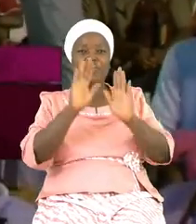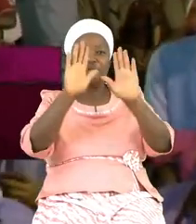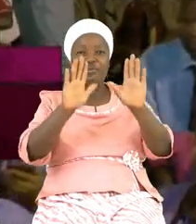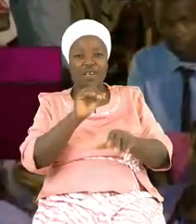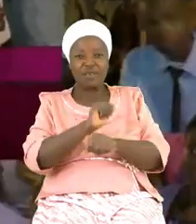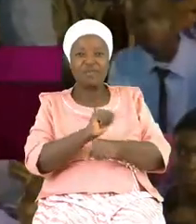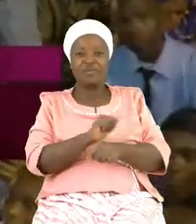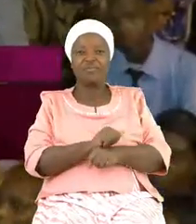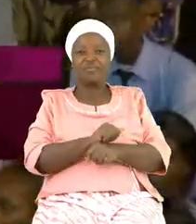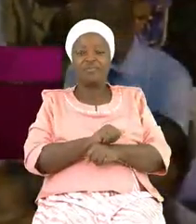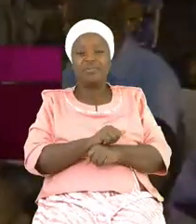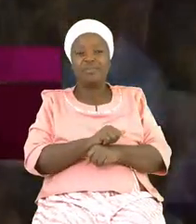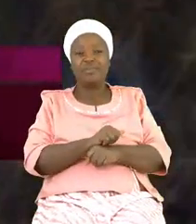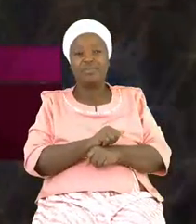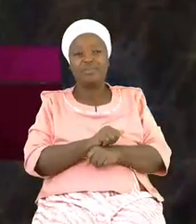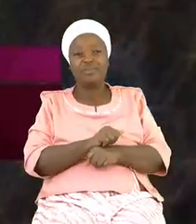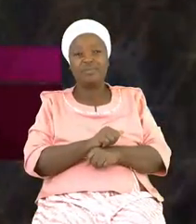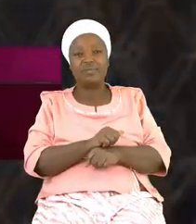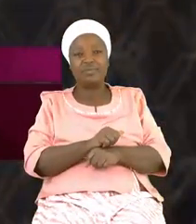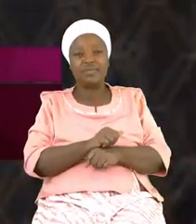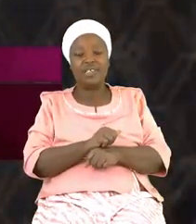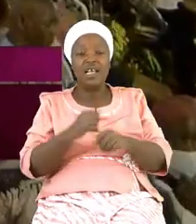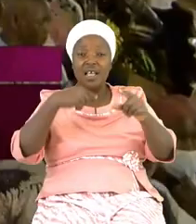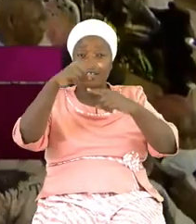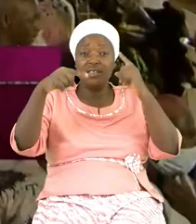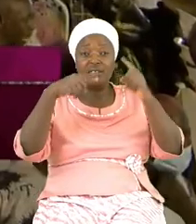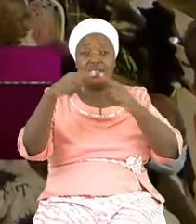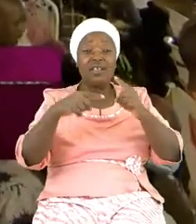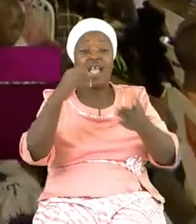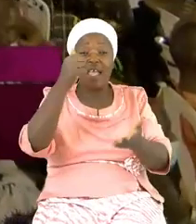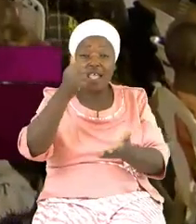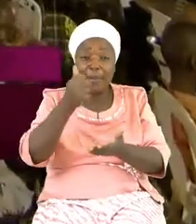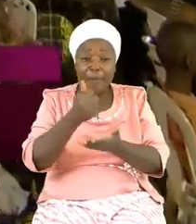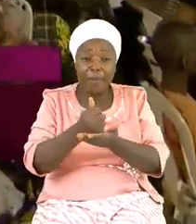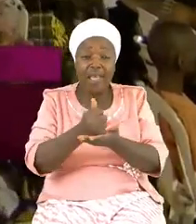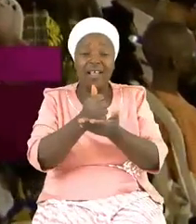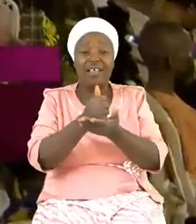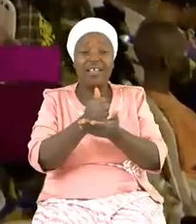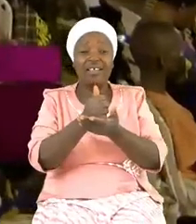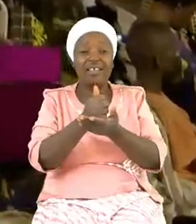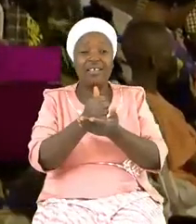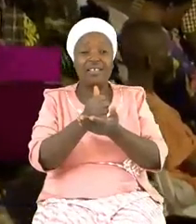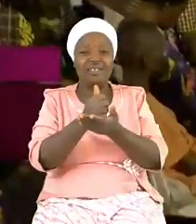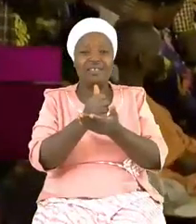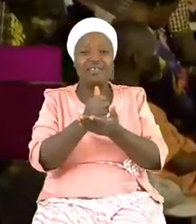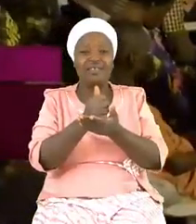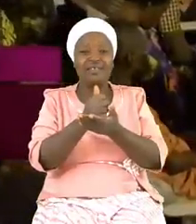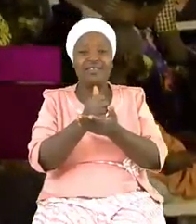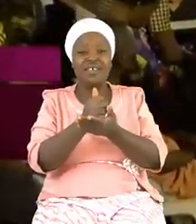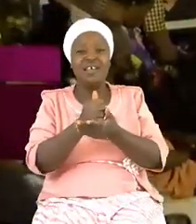Say amen. Get ready.